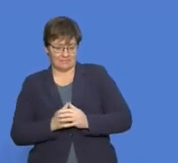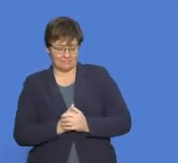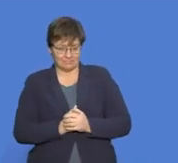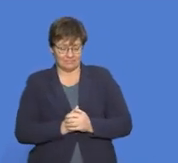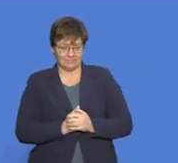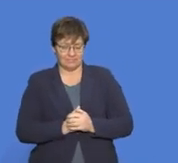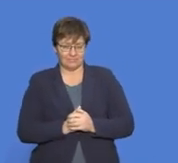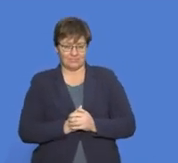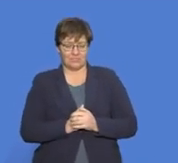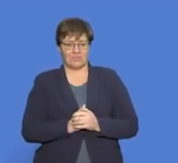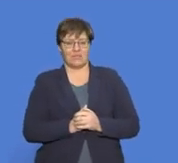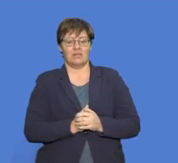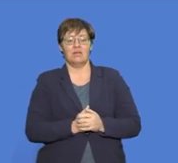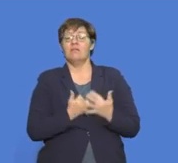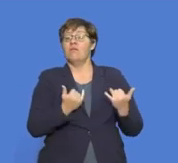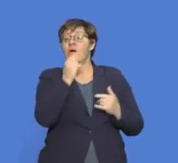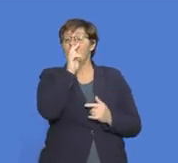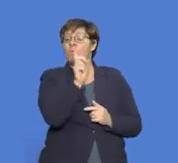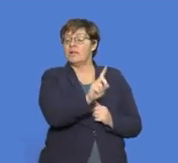We are looking at